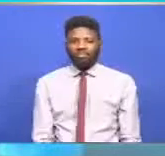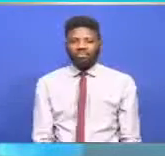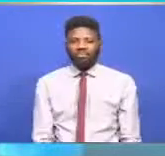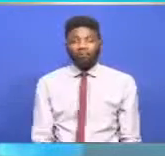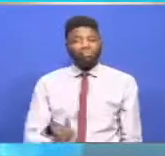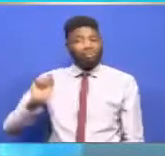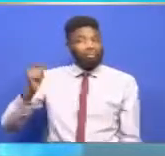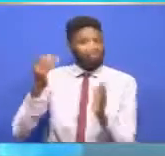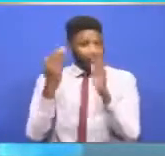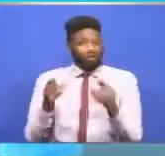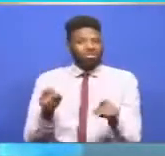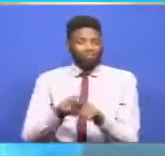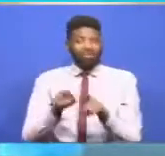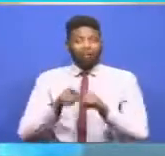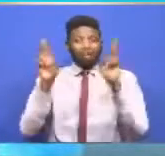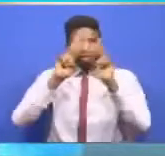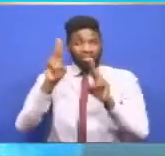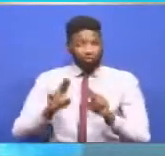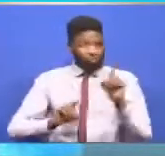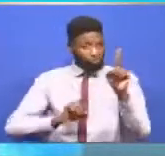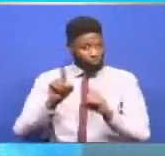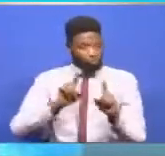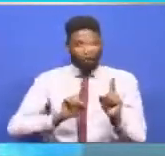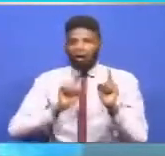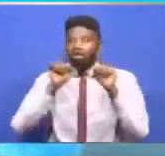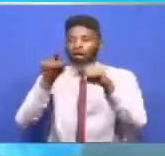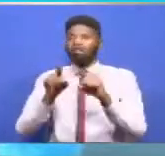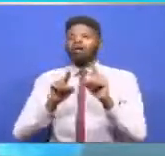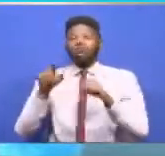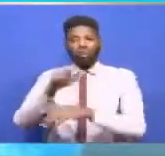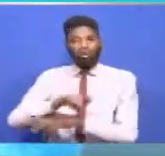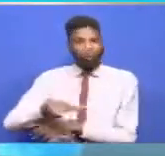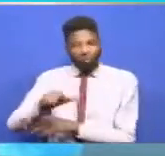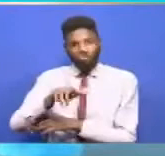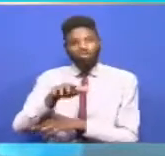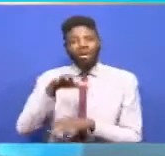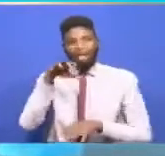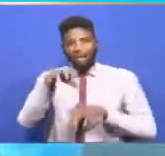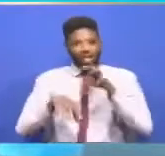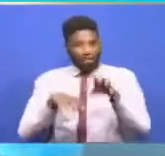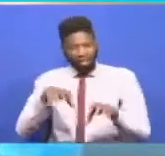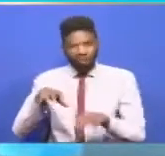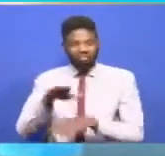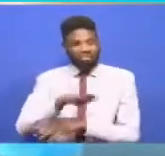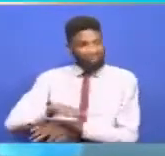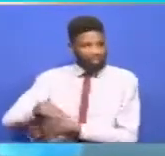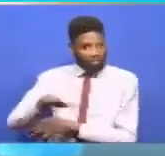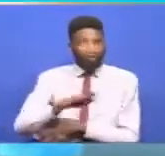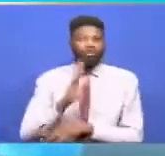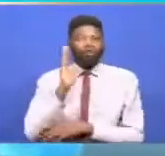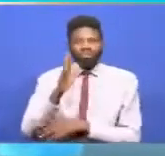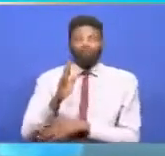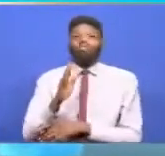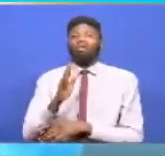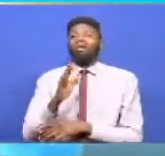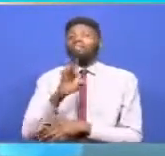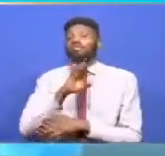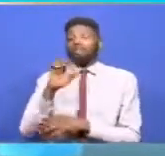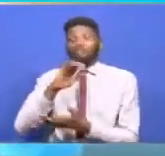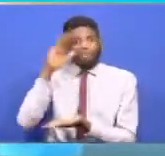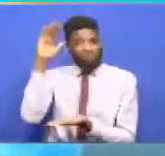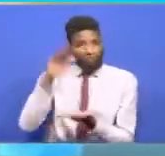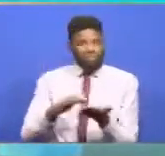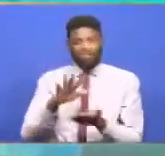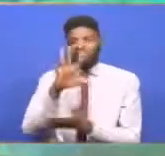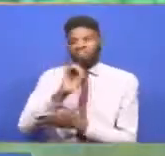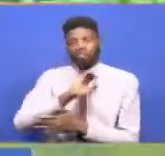Kenyans and international tourists visiting local game parks and reserves are to be charged half of the entry fee with immediate effect. Speaking